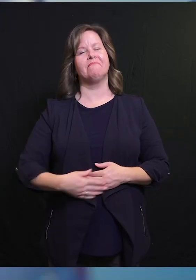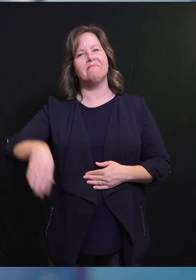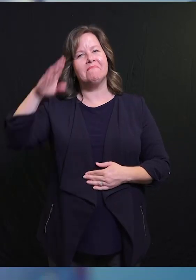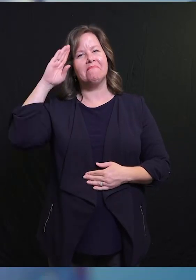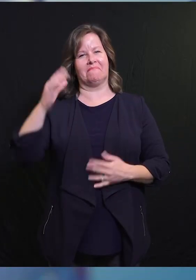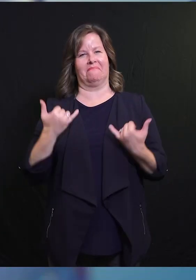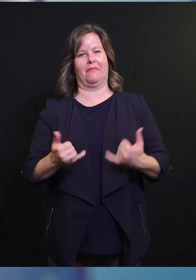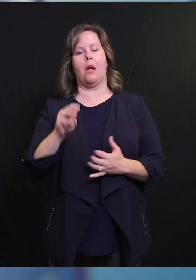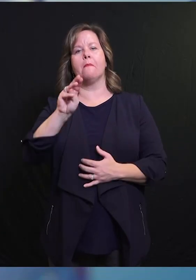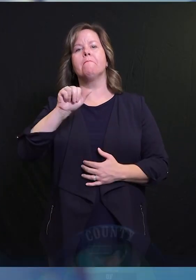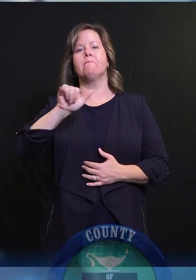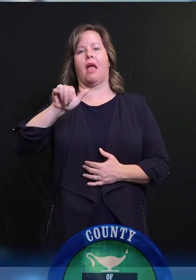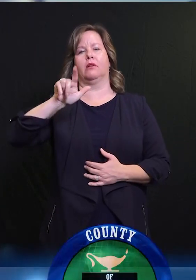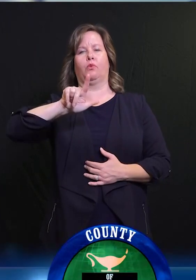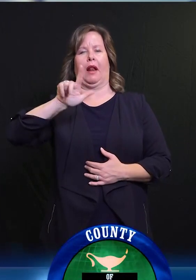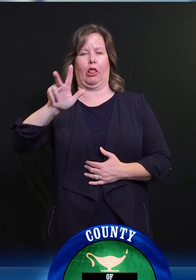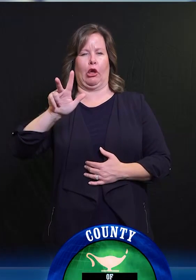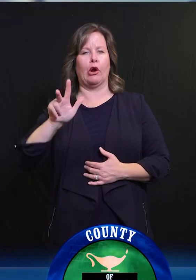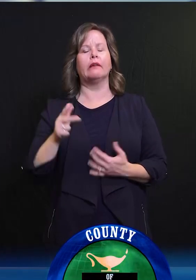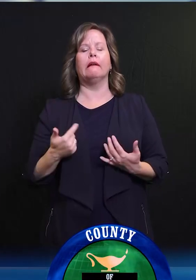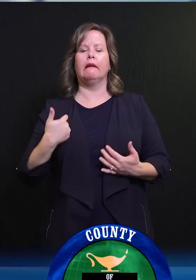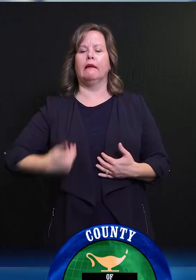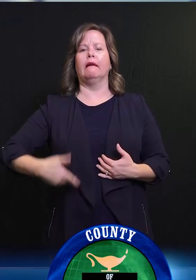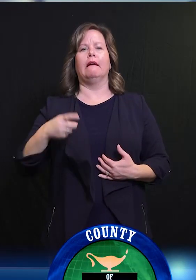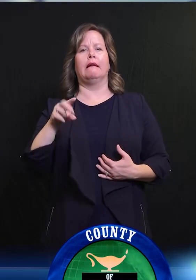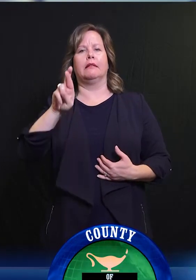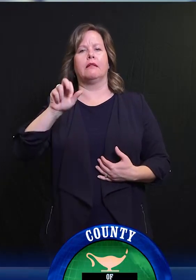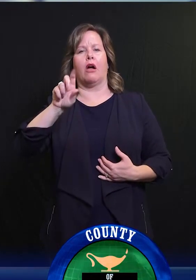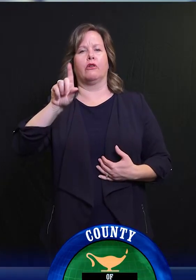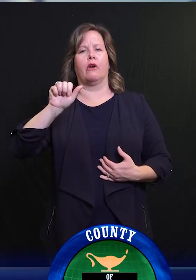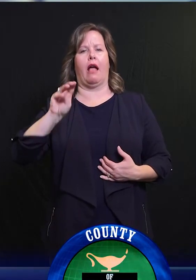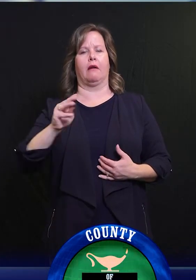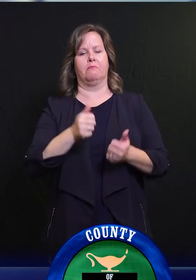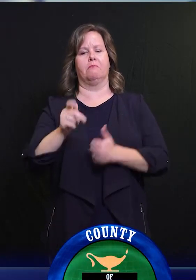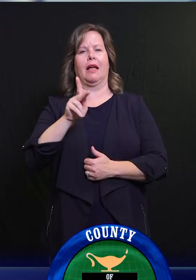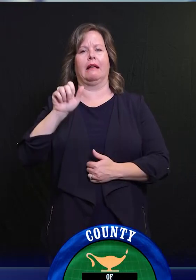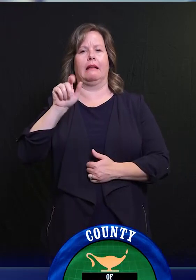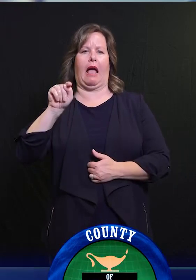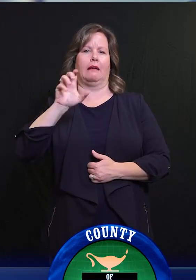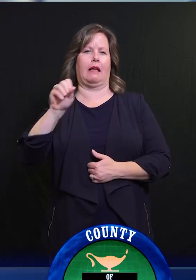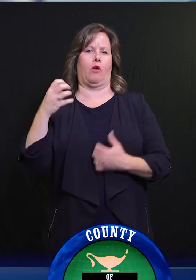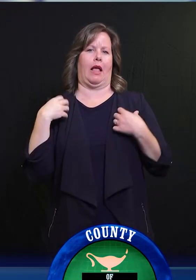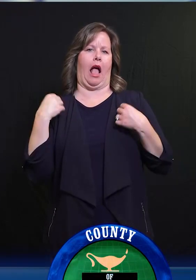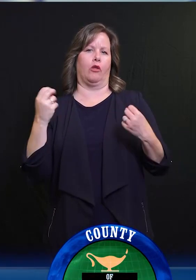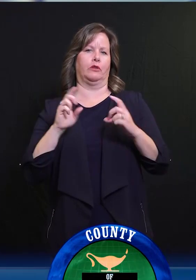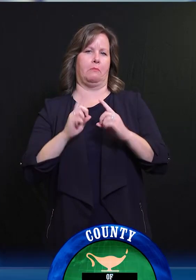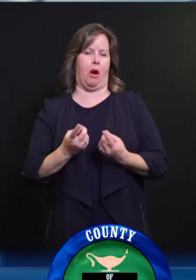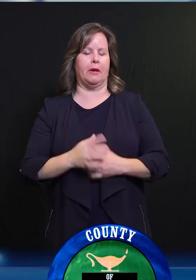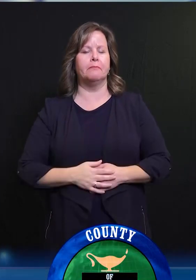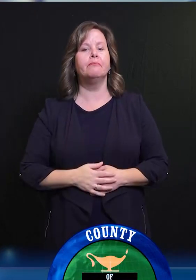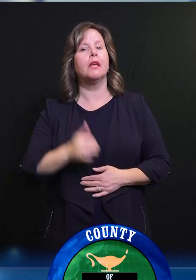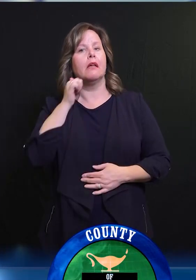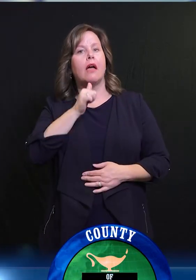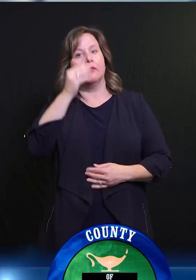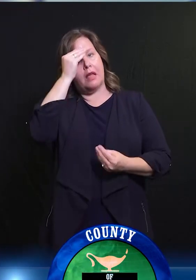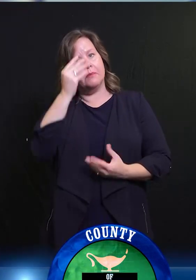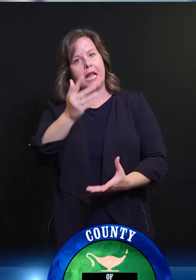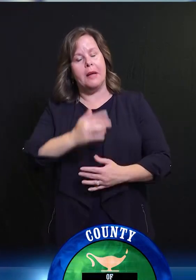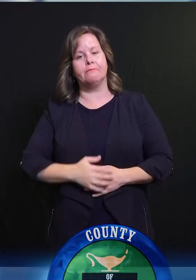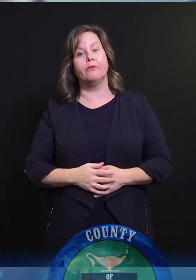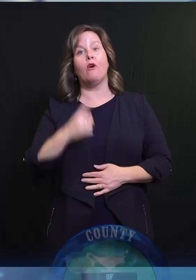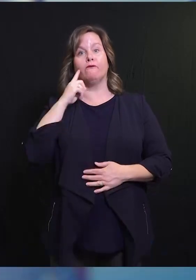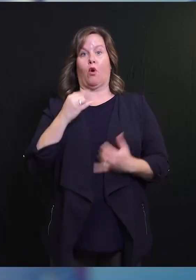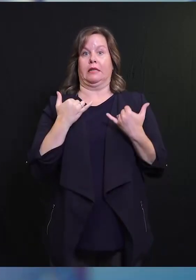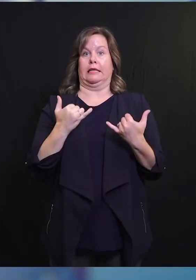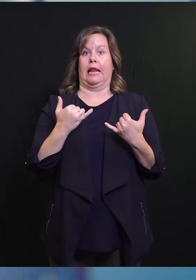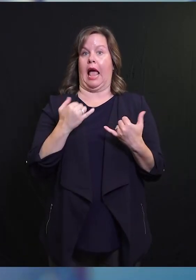Hello everyone, today is May the 23rd. I'm Dr. Adam London, Director of the Kent County Health Department, here for today's COVID-19 update. For today's